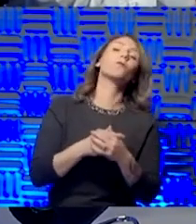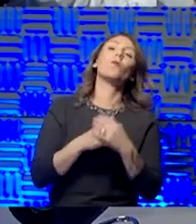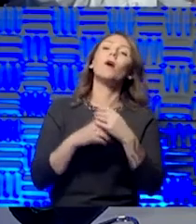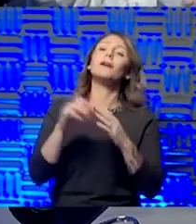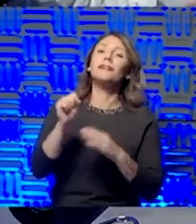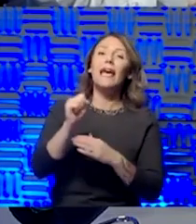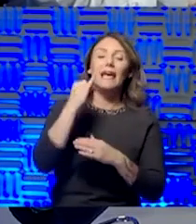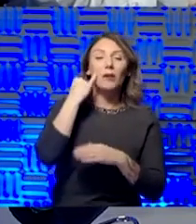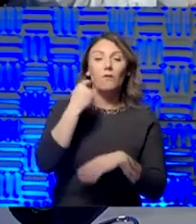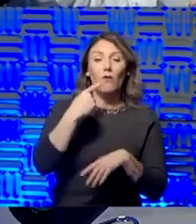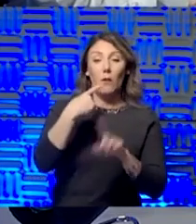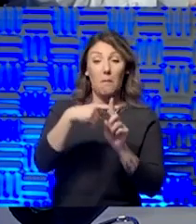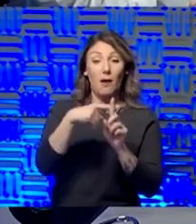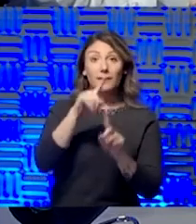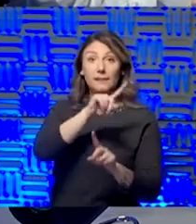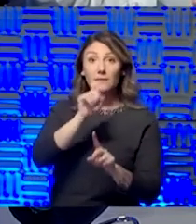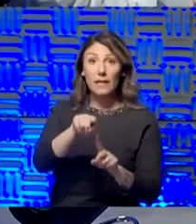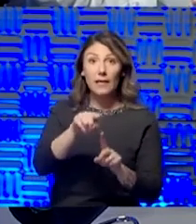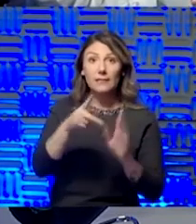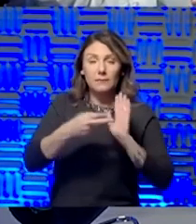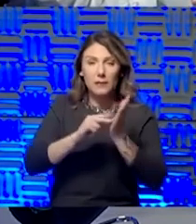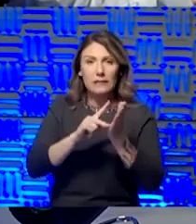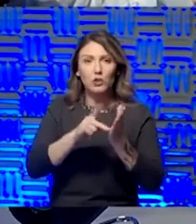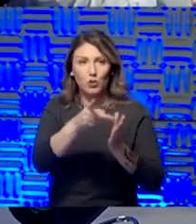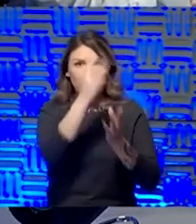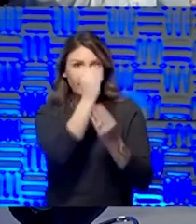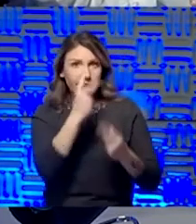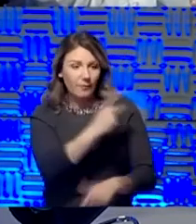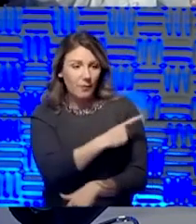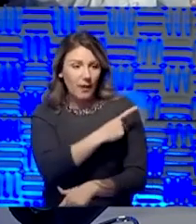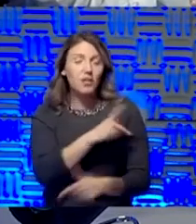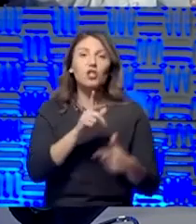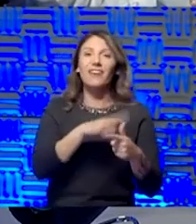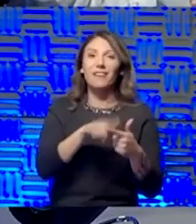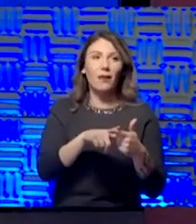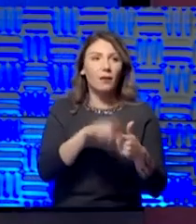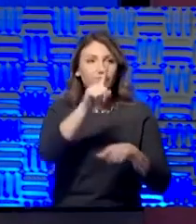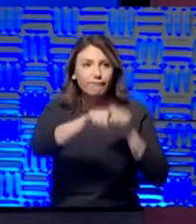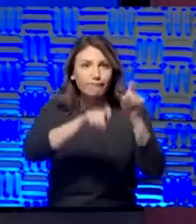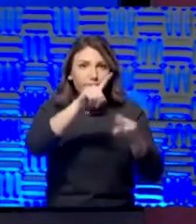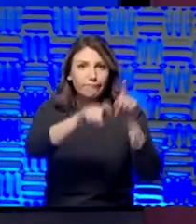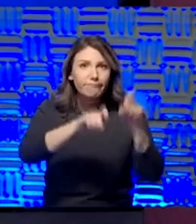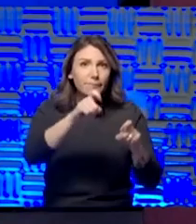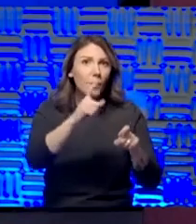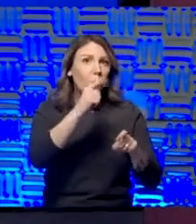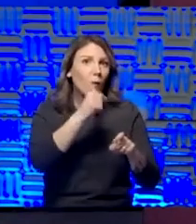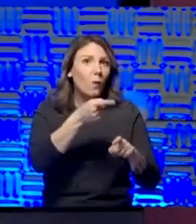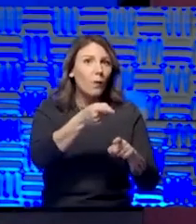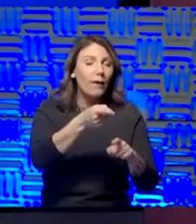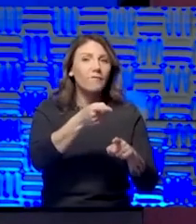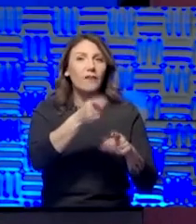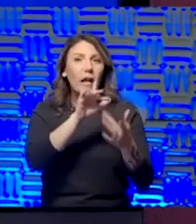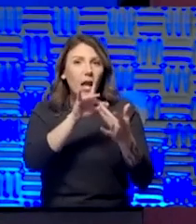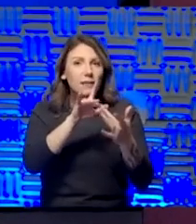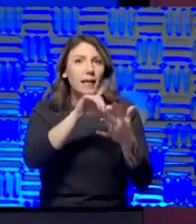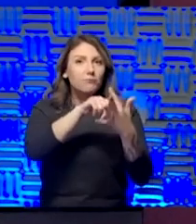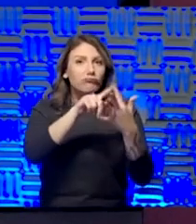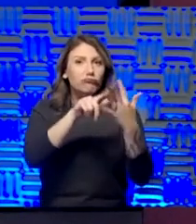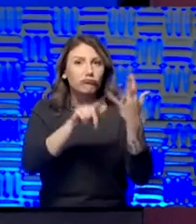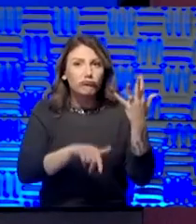have a positive test, the first thing you have to do is inform that patient, and then you start asking them who they've been in contact with, where they've been, things like